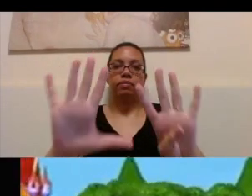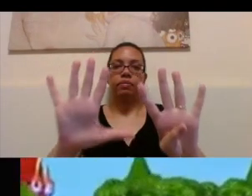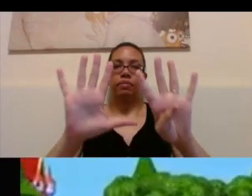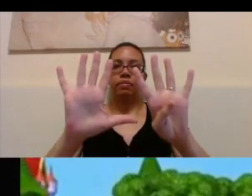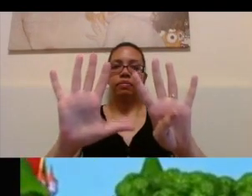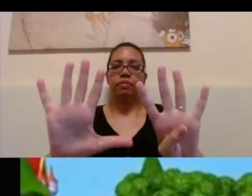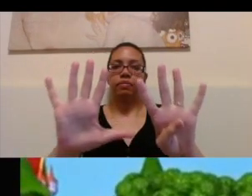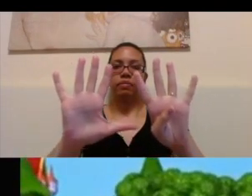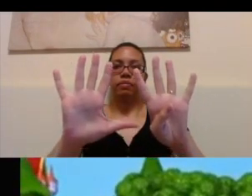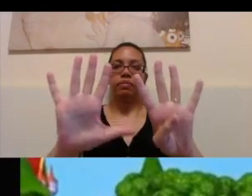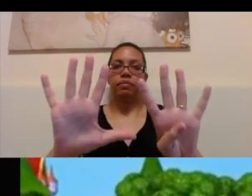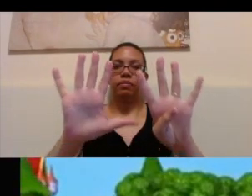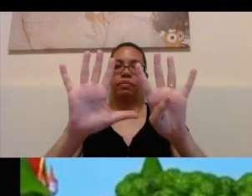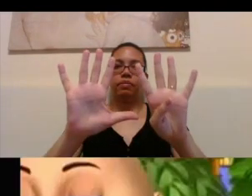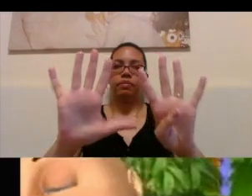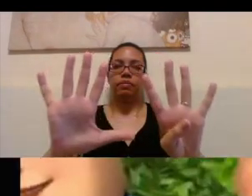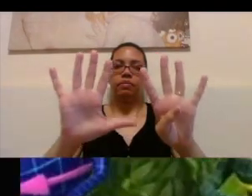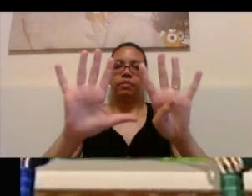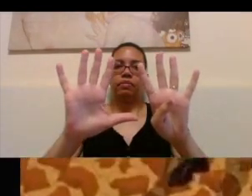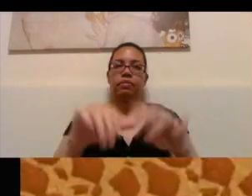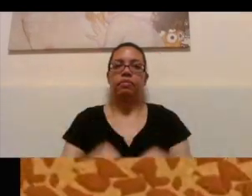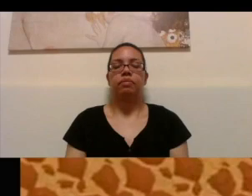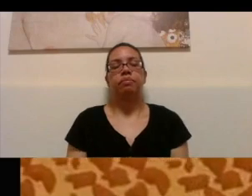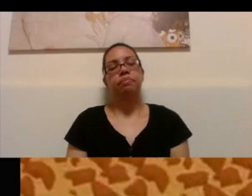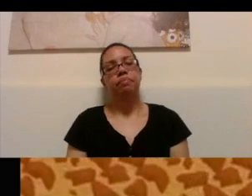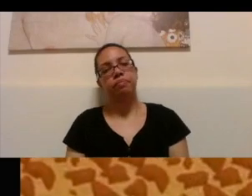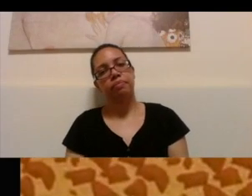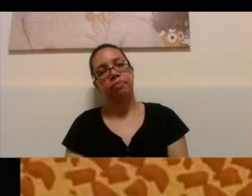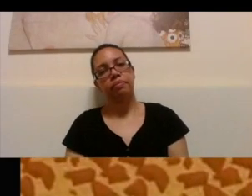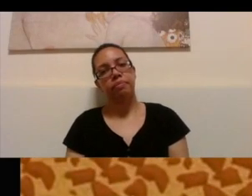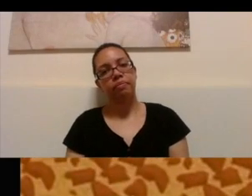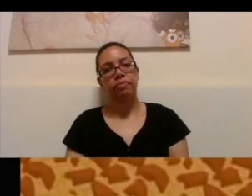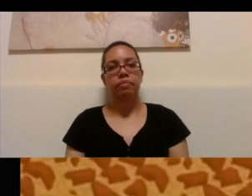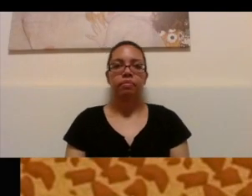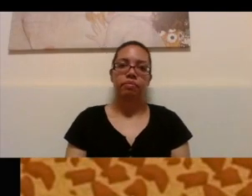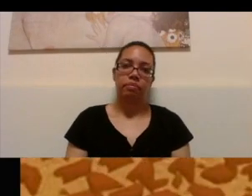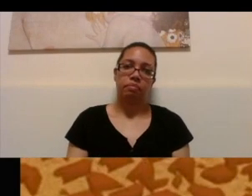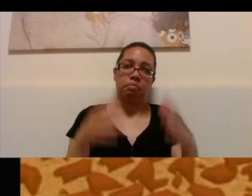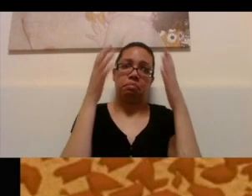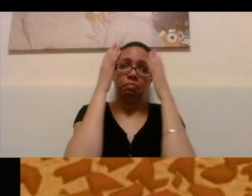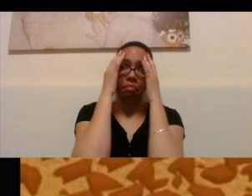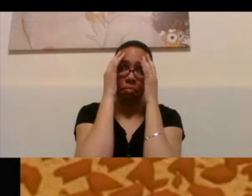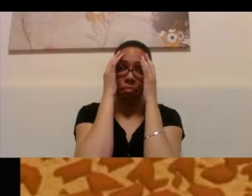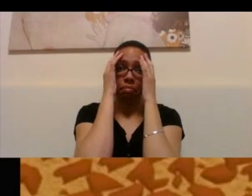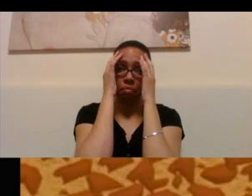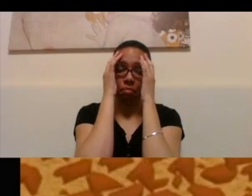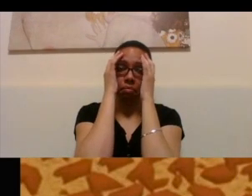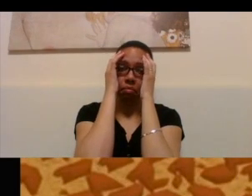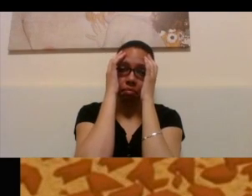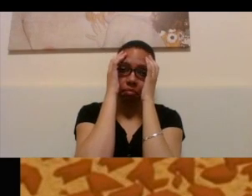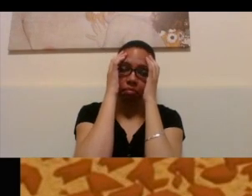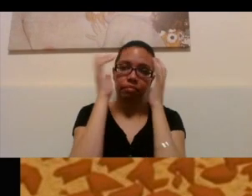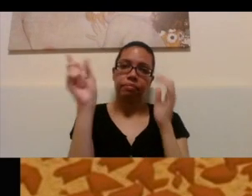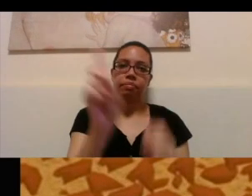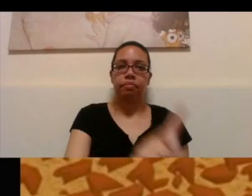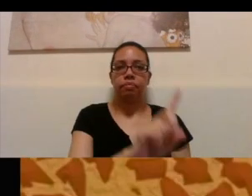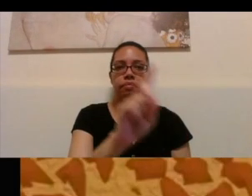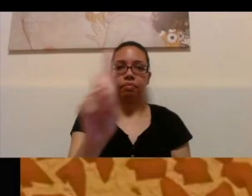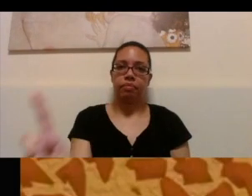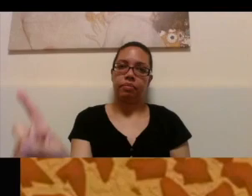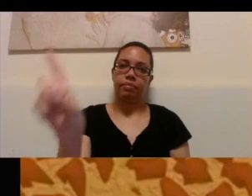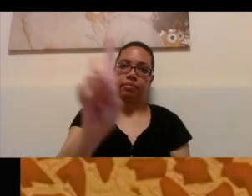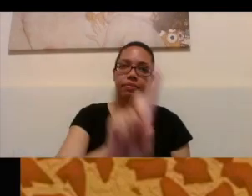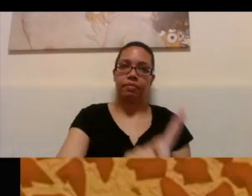Nine Humpty Dumpty sat on a wall. One Humpty Dumpty had a great fall. All the king's horses and all the king's